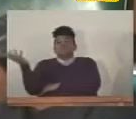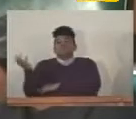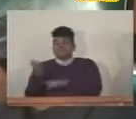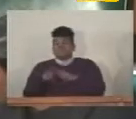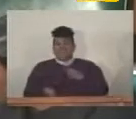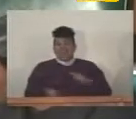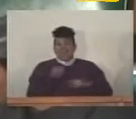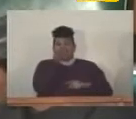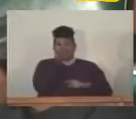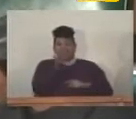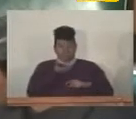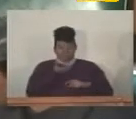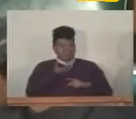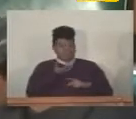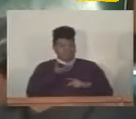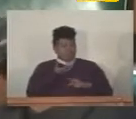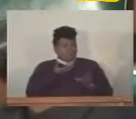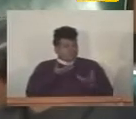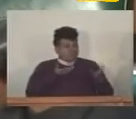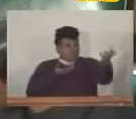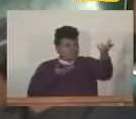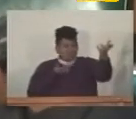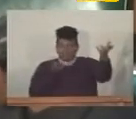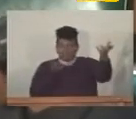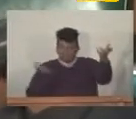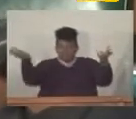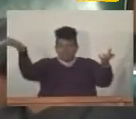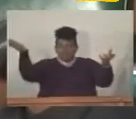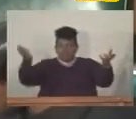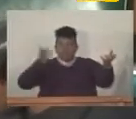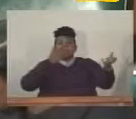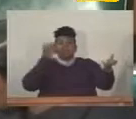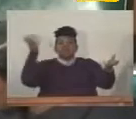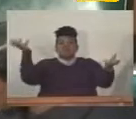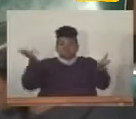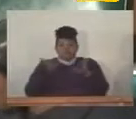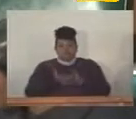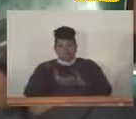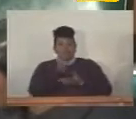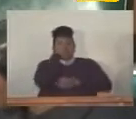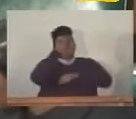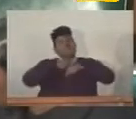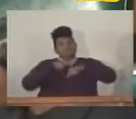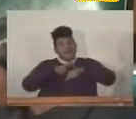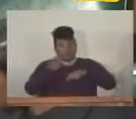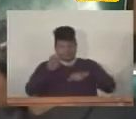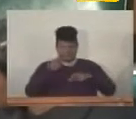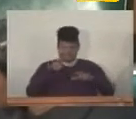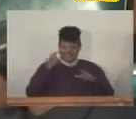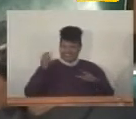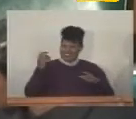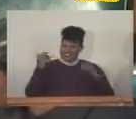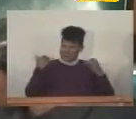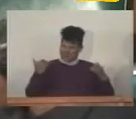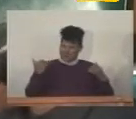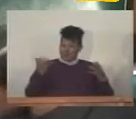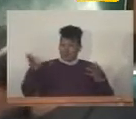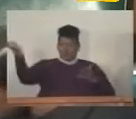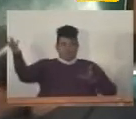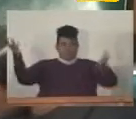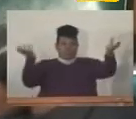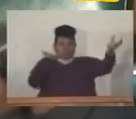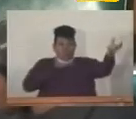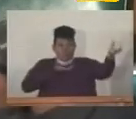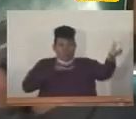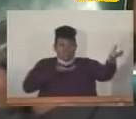justice. The stratification of criminal offenses creates the phenomenon we refer to as jurisdictional silos, where